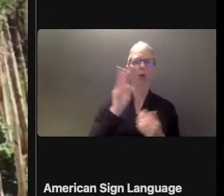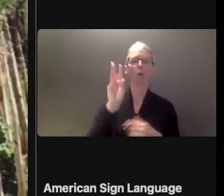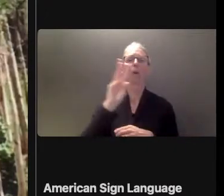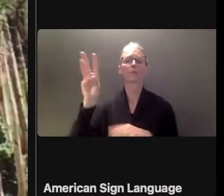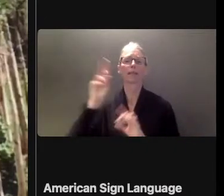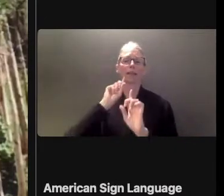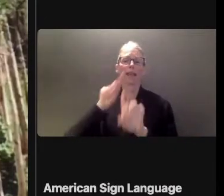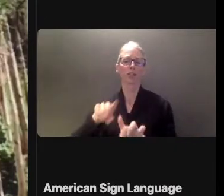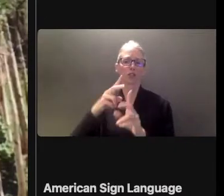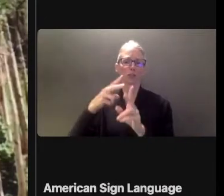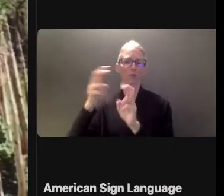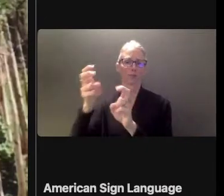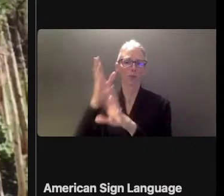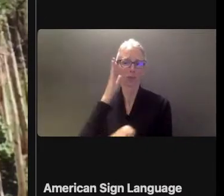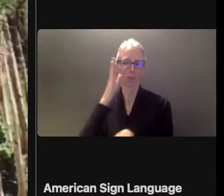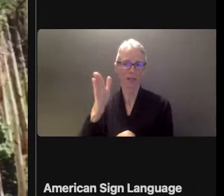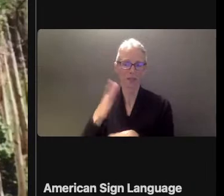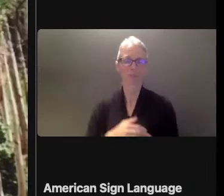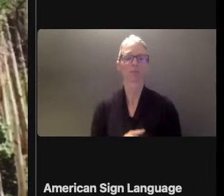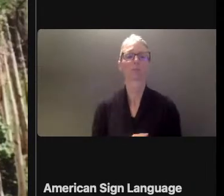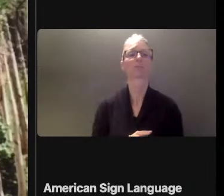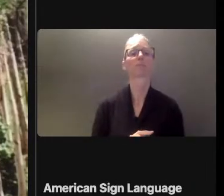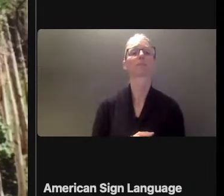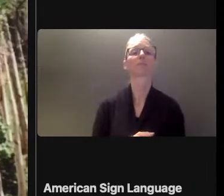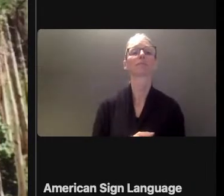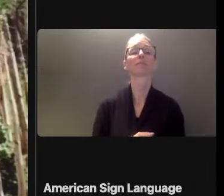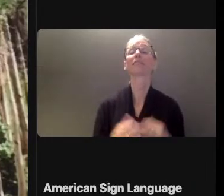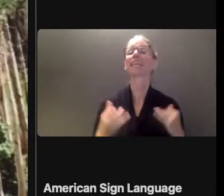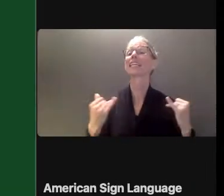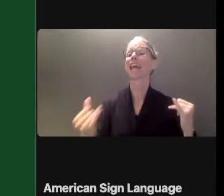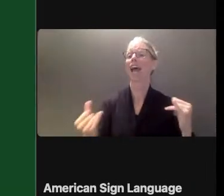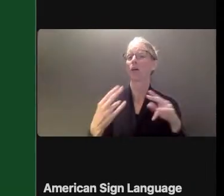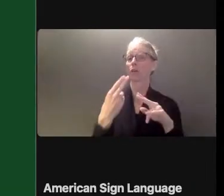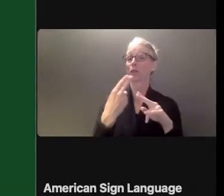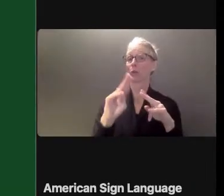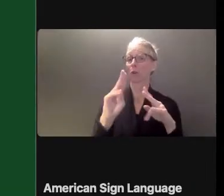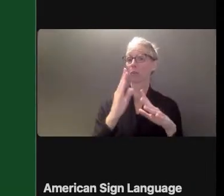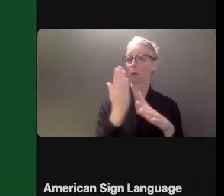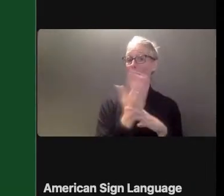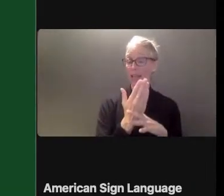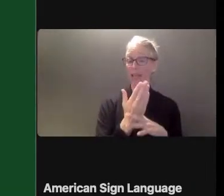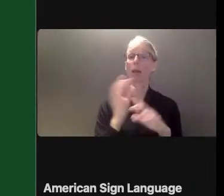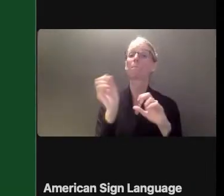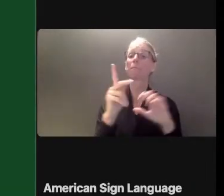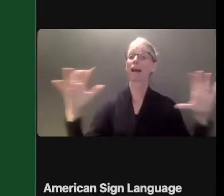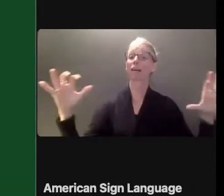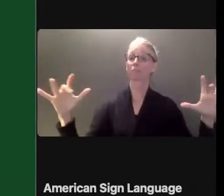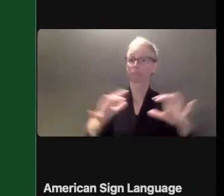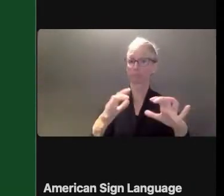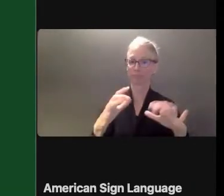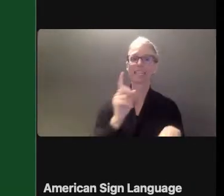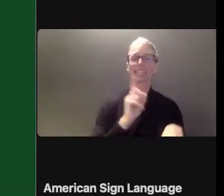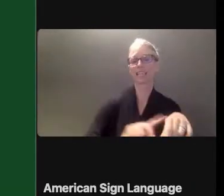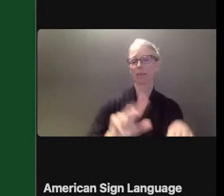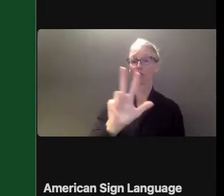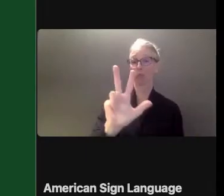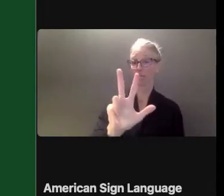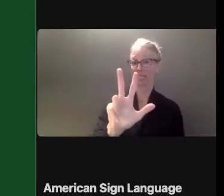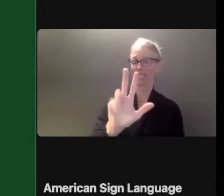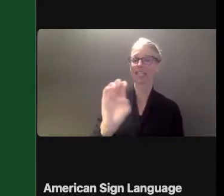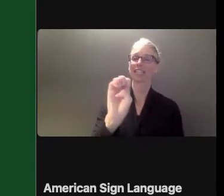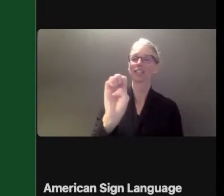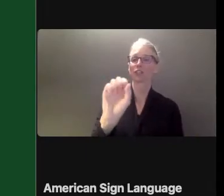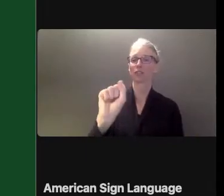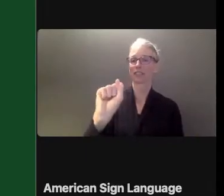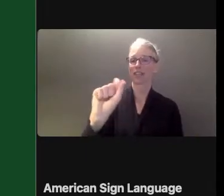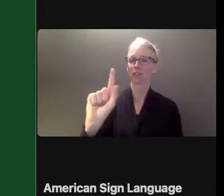website. We will now be taking a short break. Our next session will start at 3 p.m. Eastern Standard Time. It